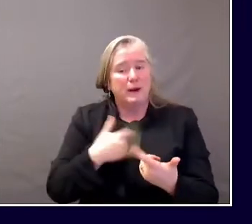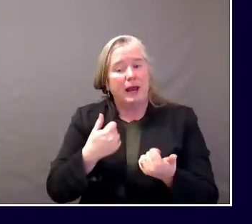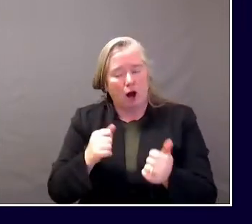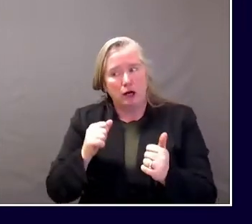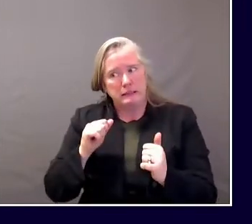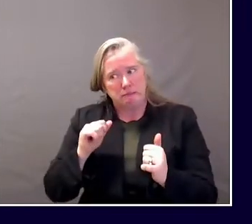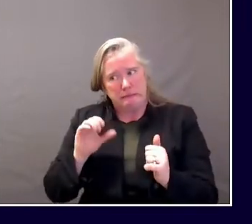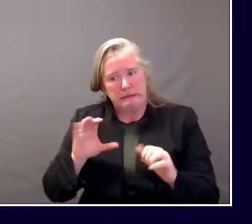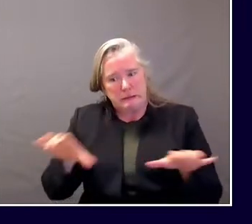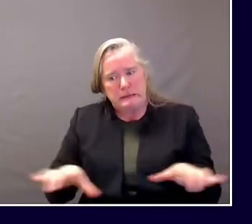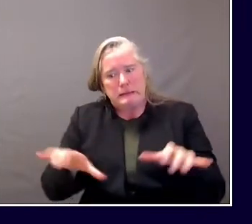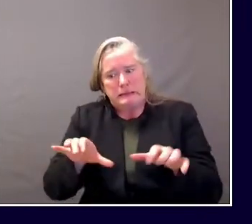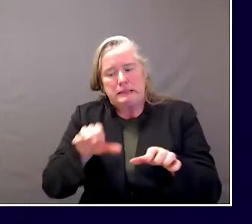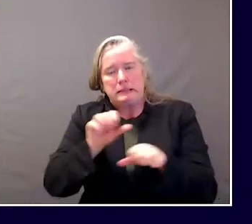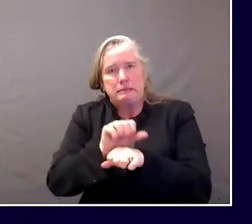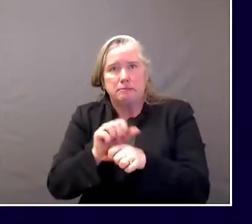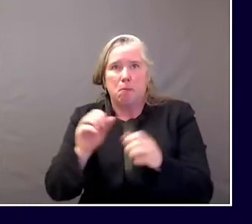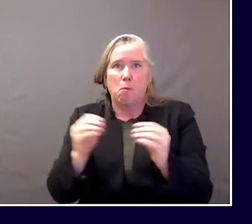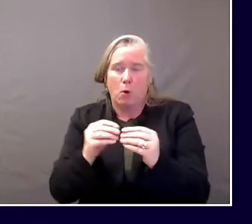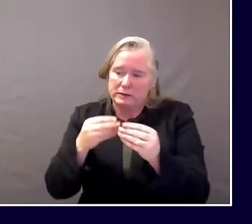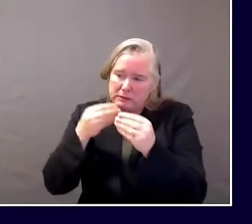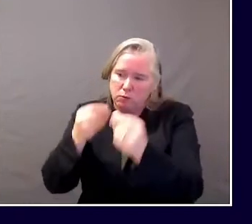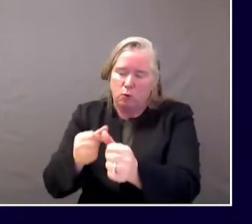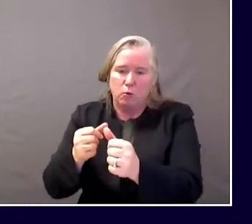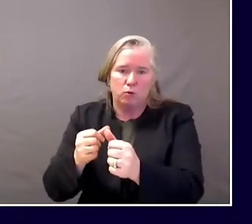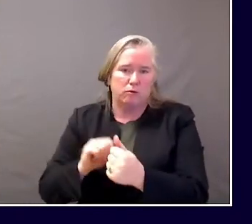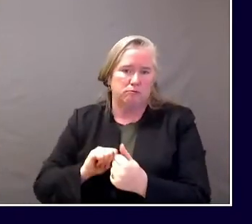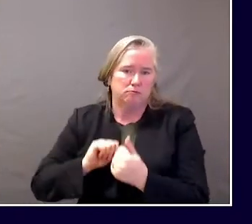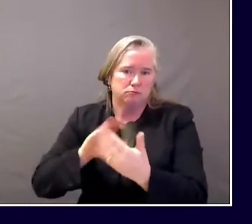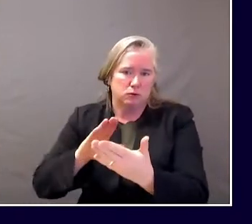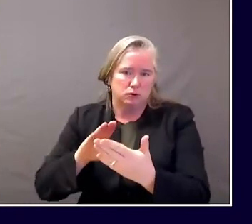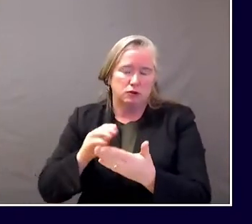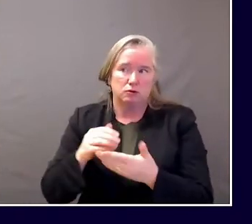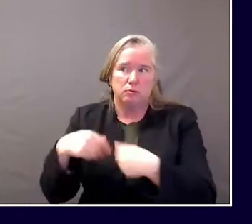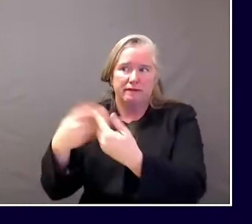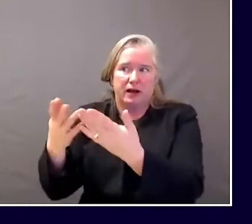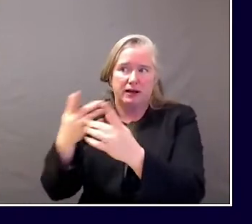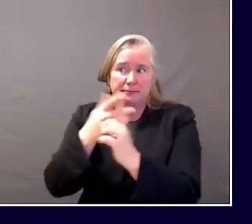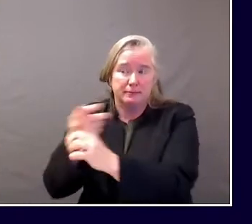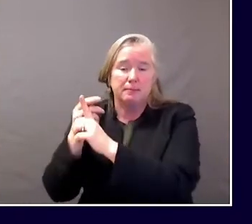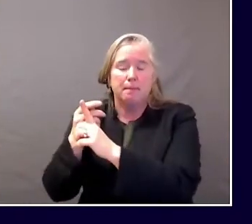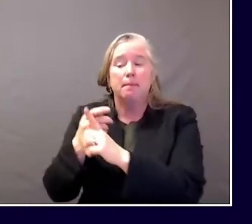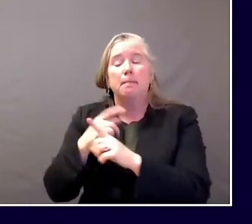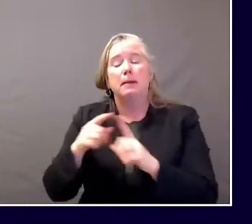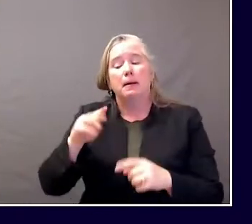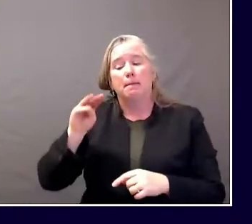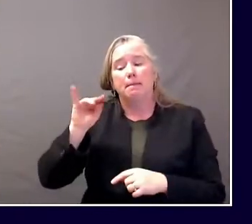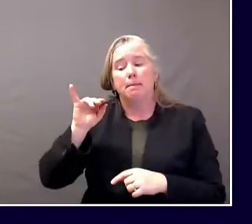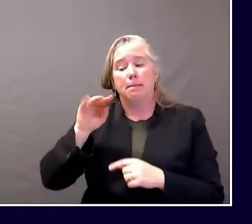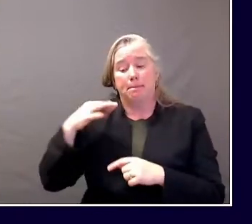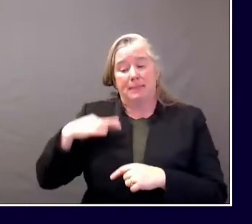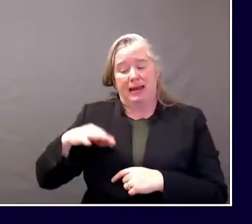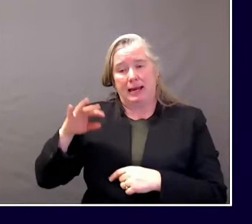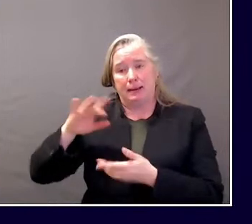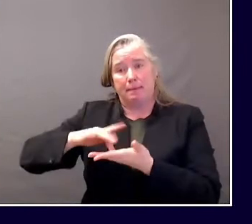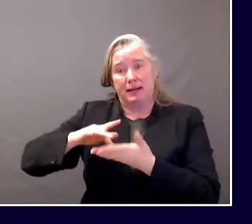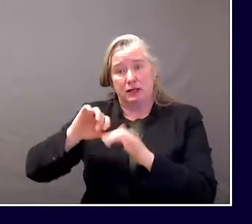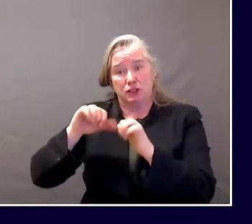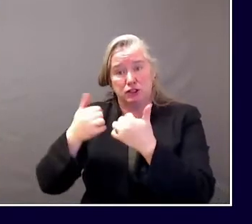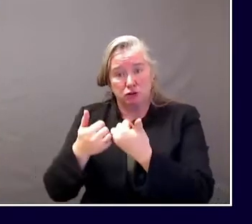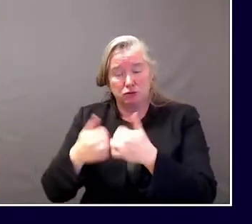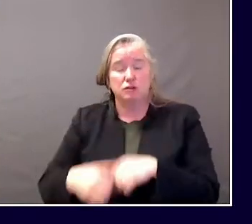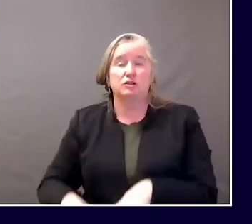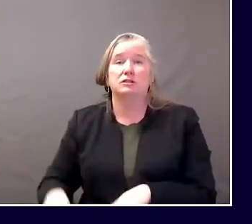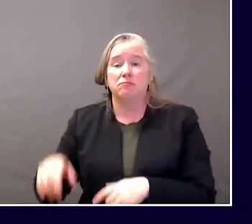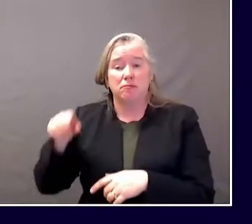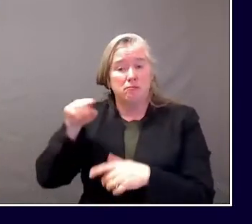that people in these categories get vaccines, but we thank the Maine Medical Association, Maine Osteopathic Association. Today we're